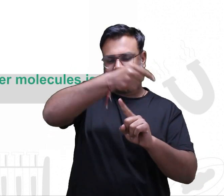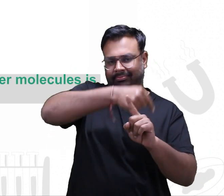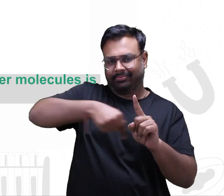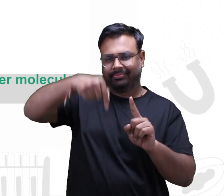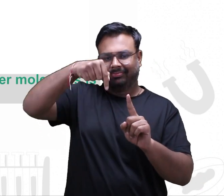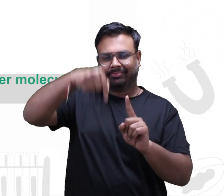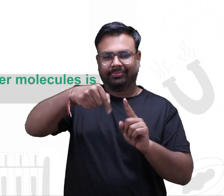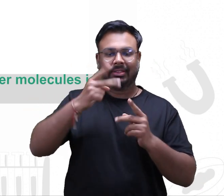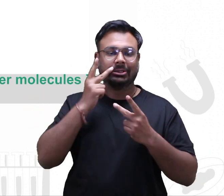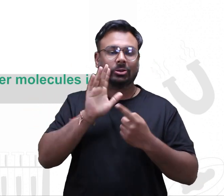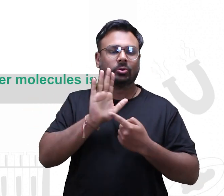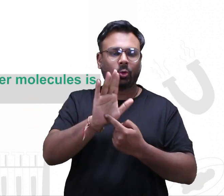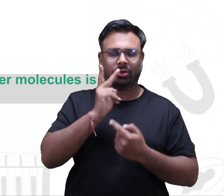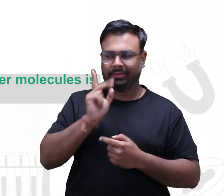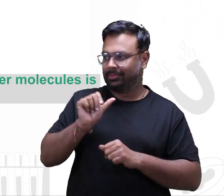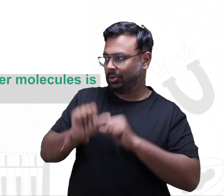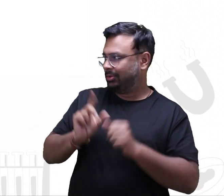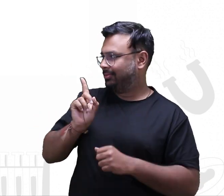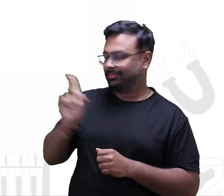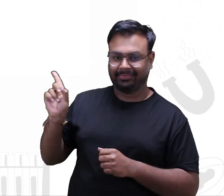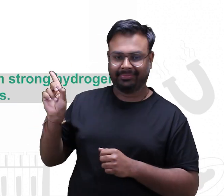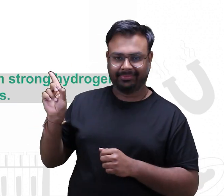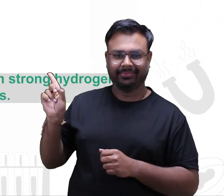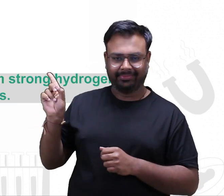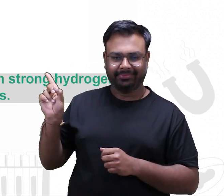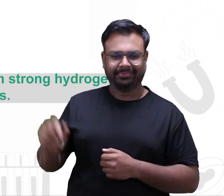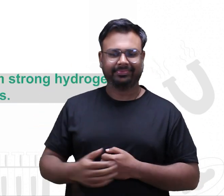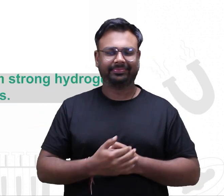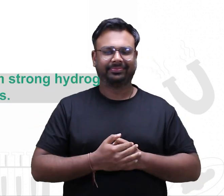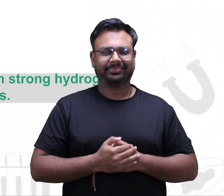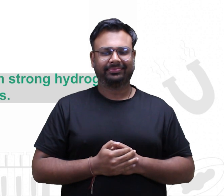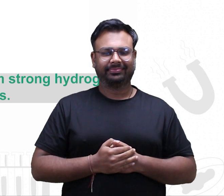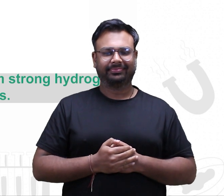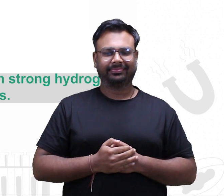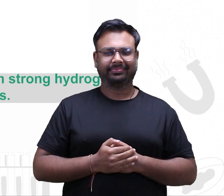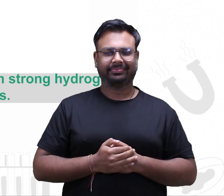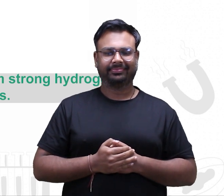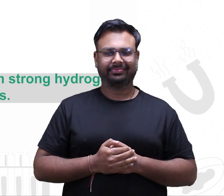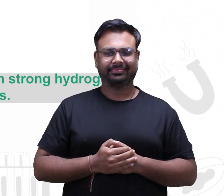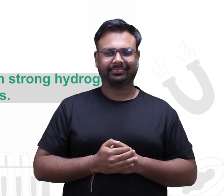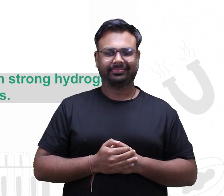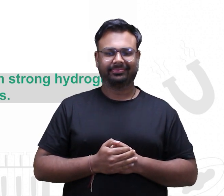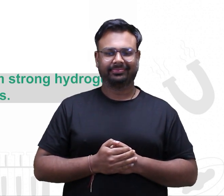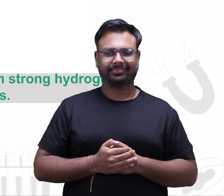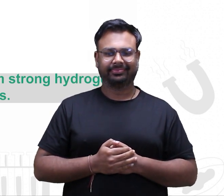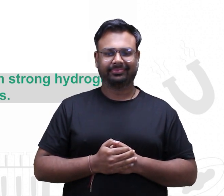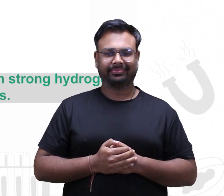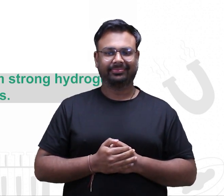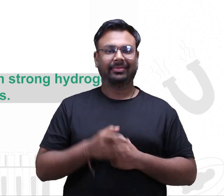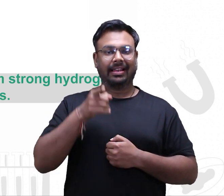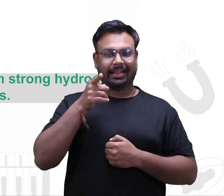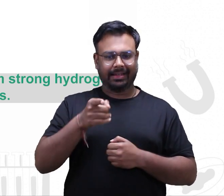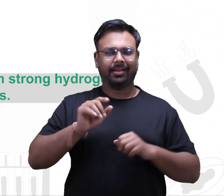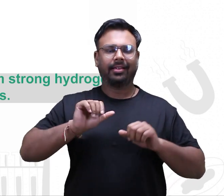and the water molecule is energetically favorable. Water molecules are highly polar, which allows them to